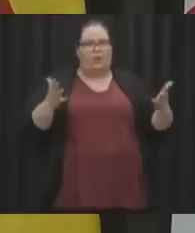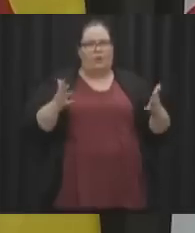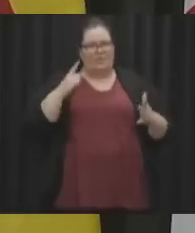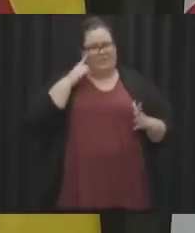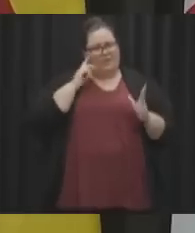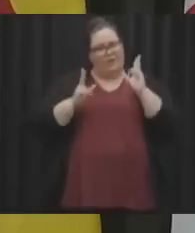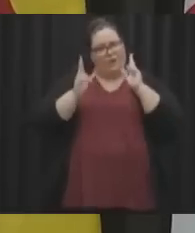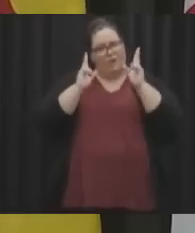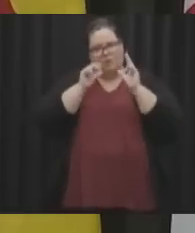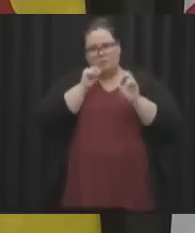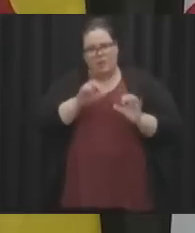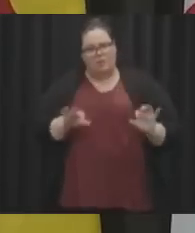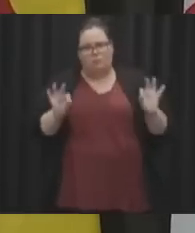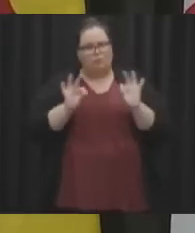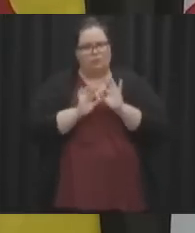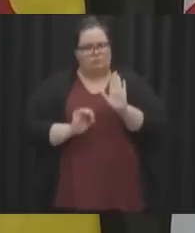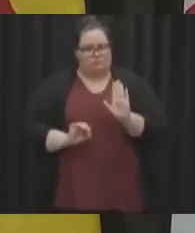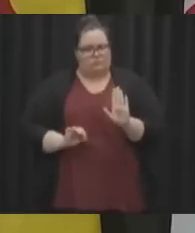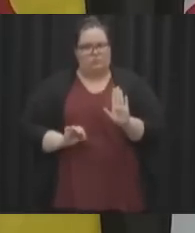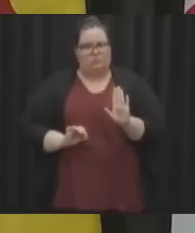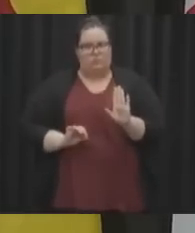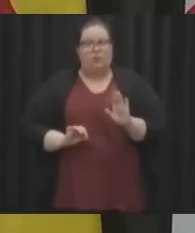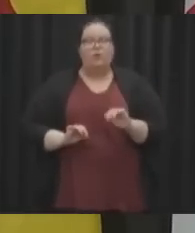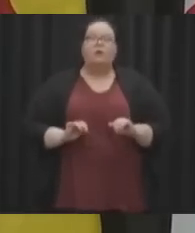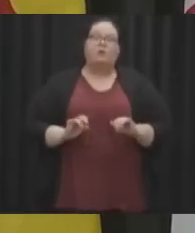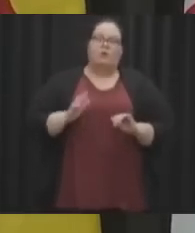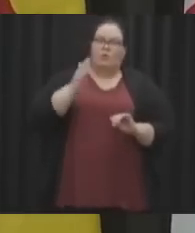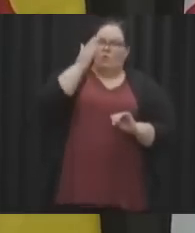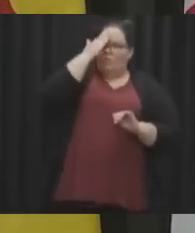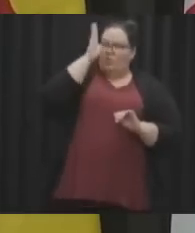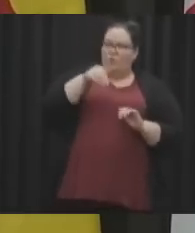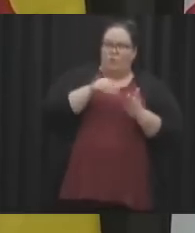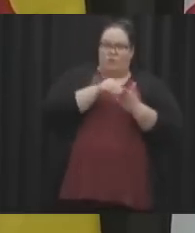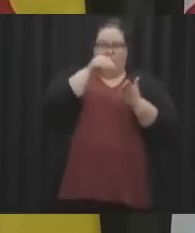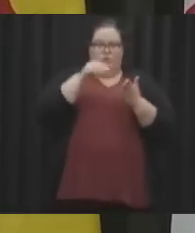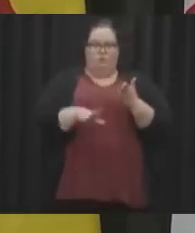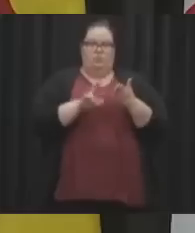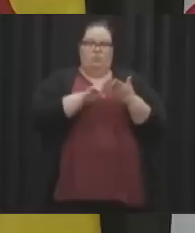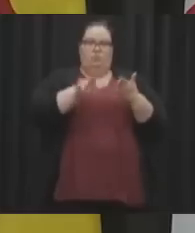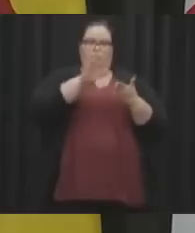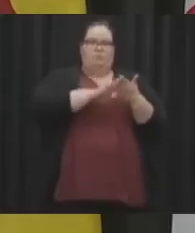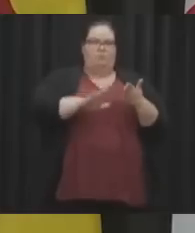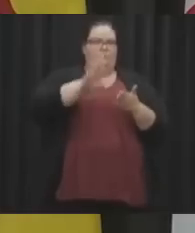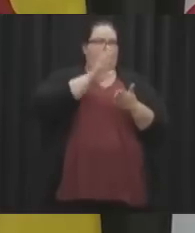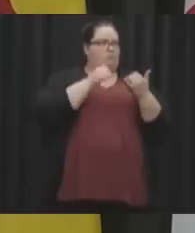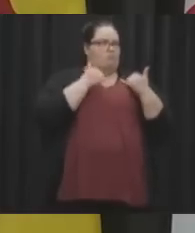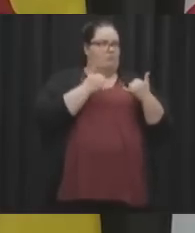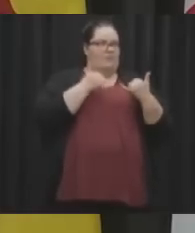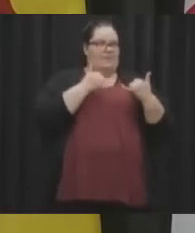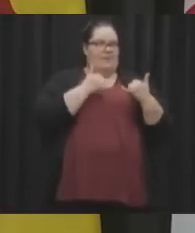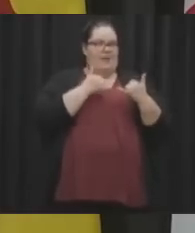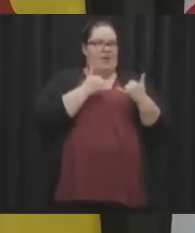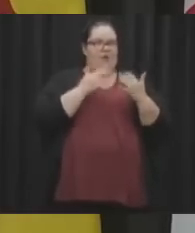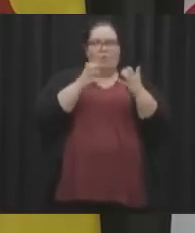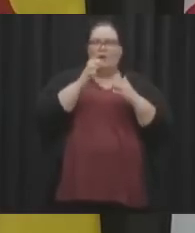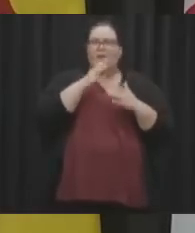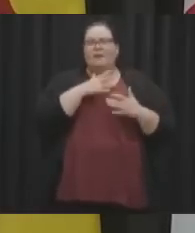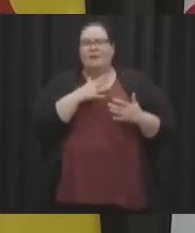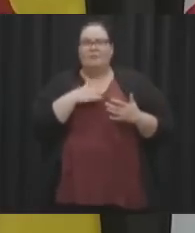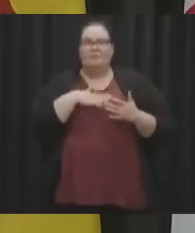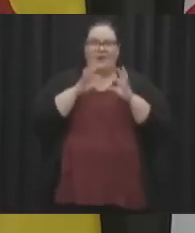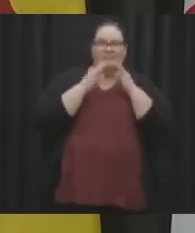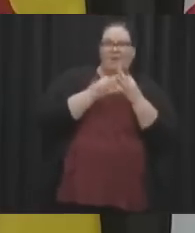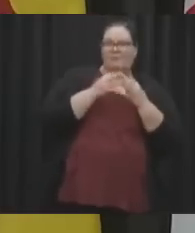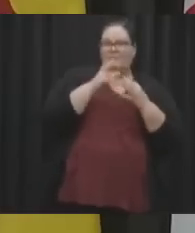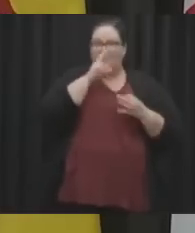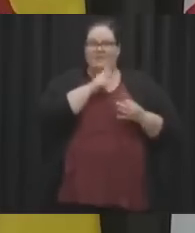matter what zone of the province you are in, you must follow public health measures and guidelines. All New Brunswickers must work together to keep our